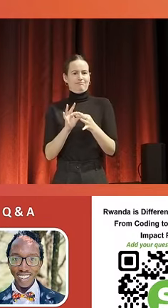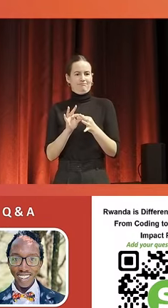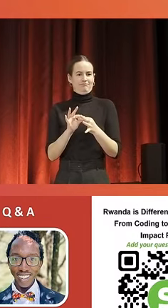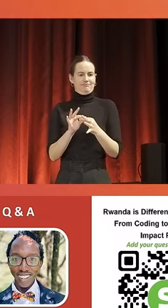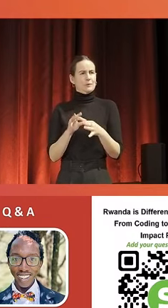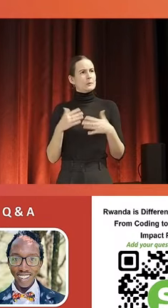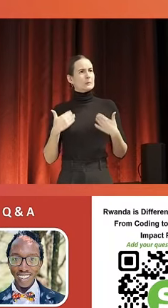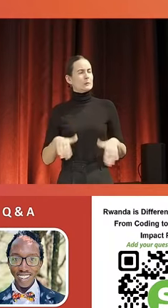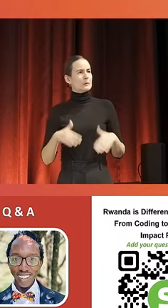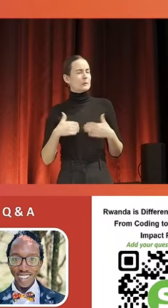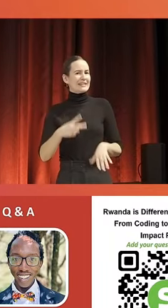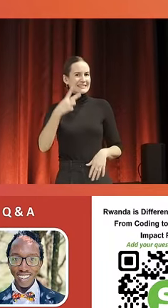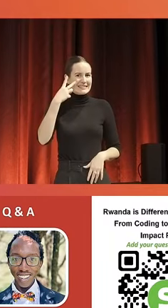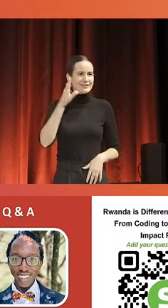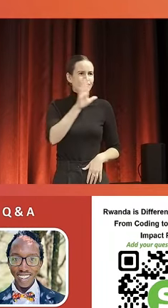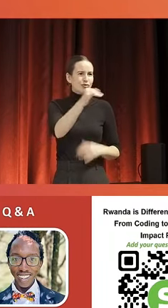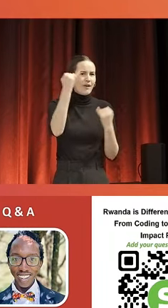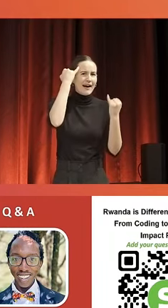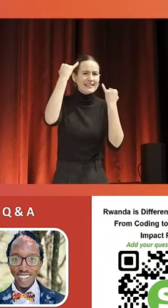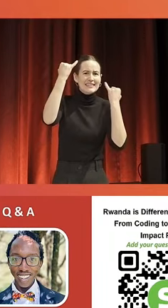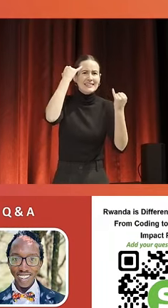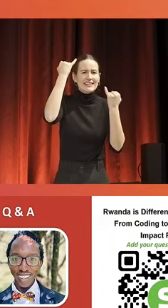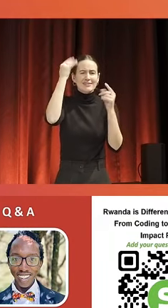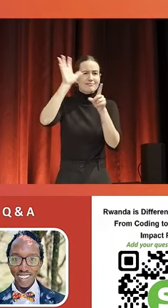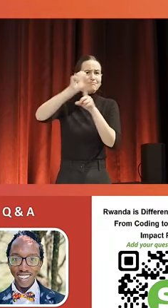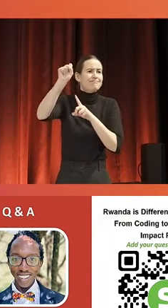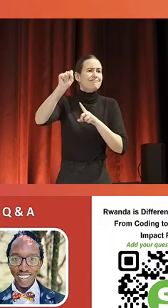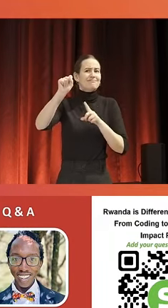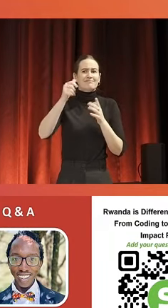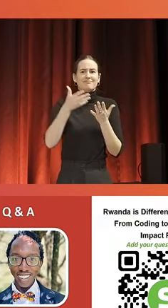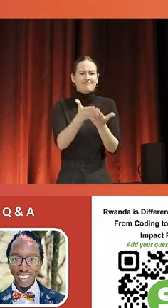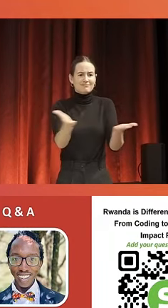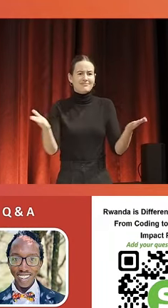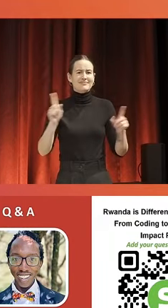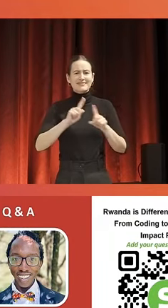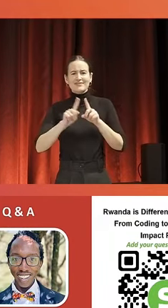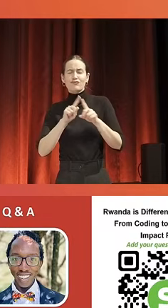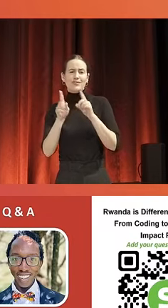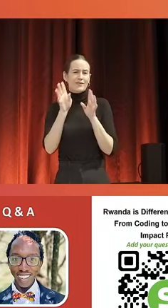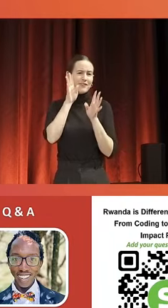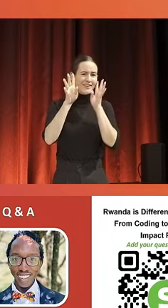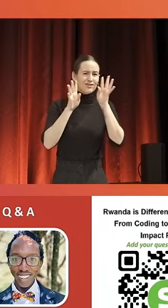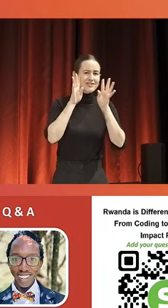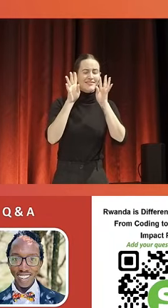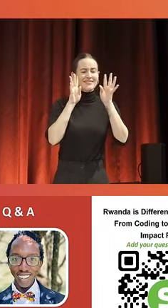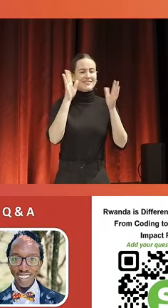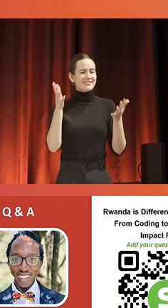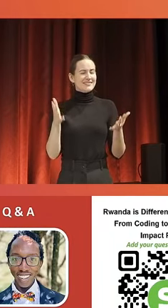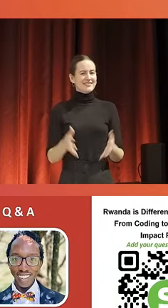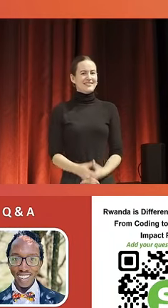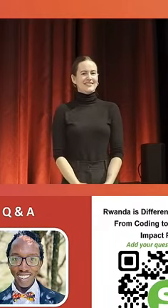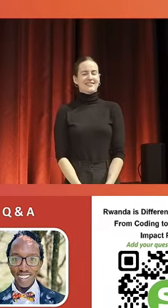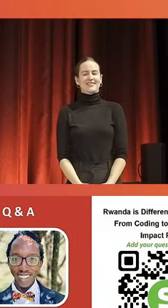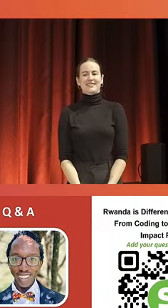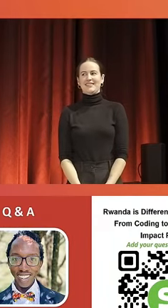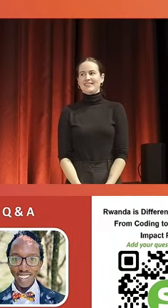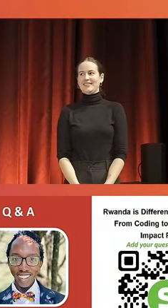just see a lot of brilliant ideas all around and innovations. And to see, I went